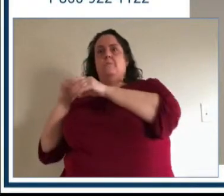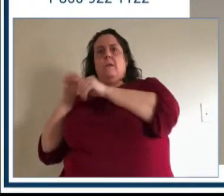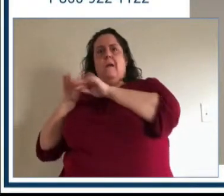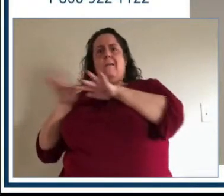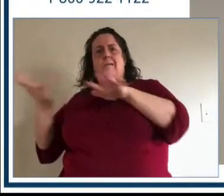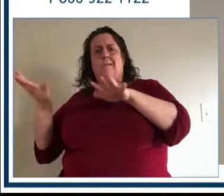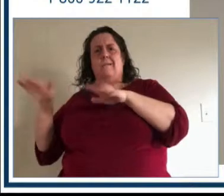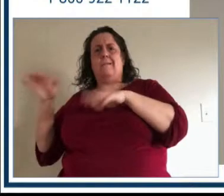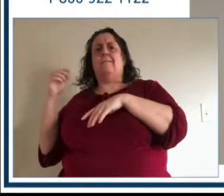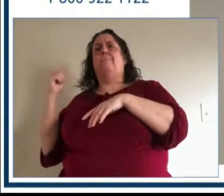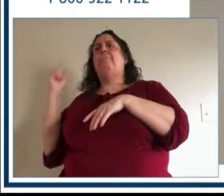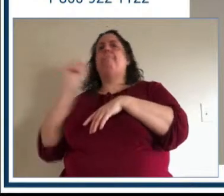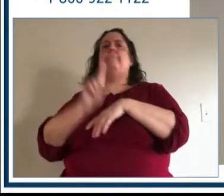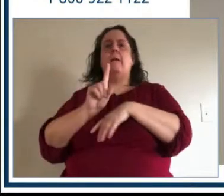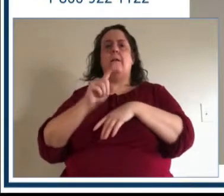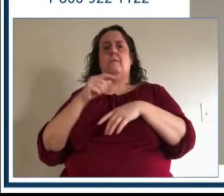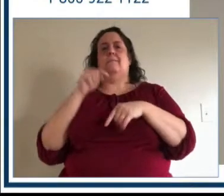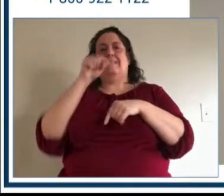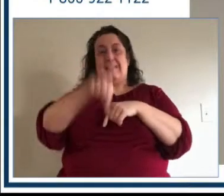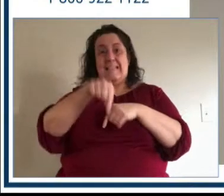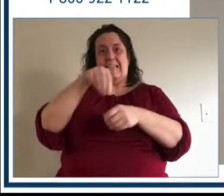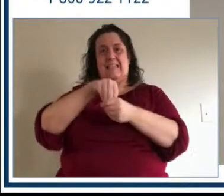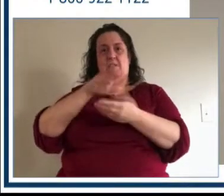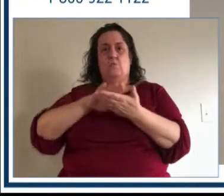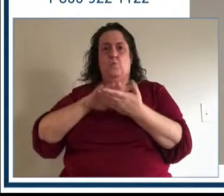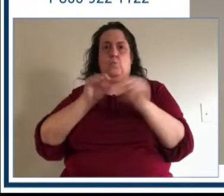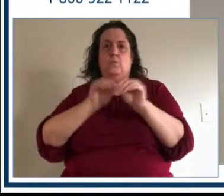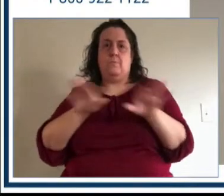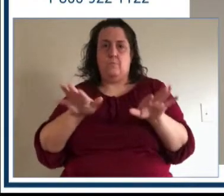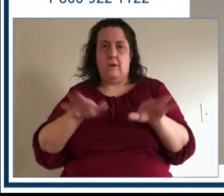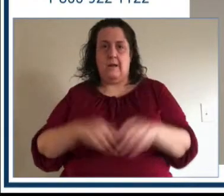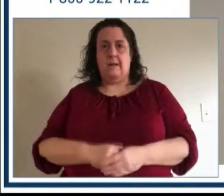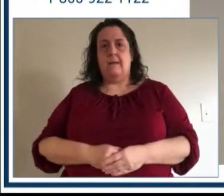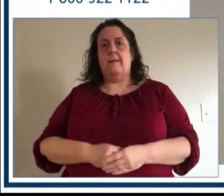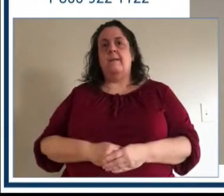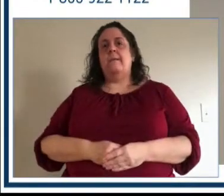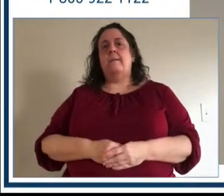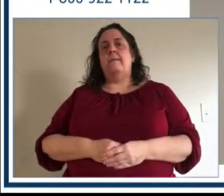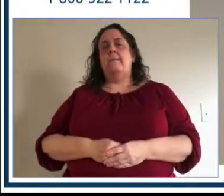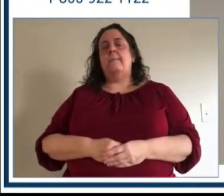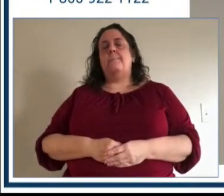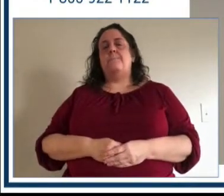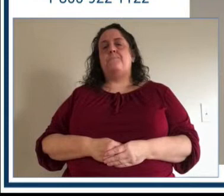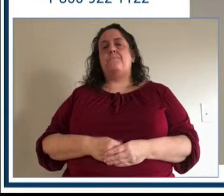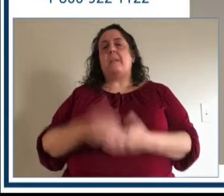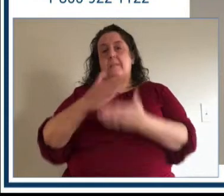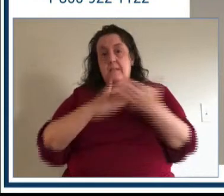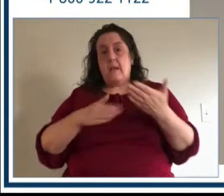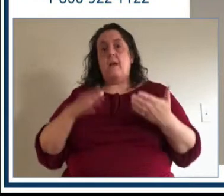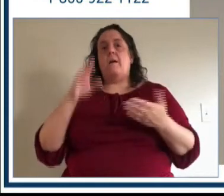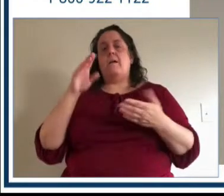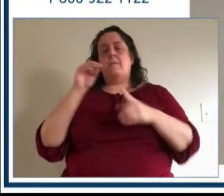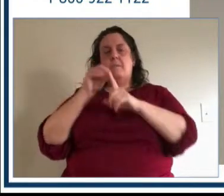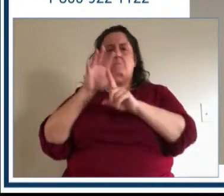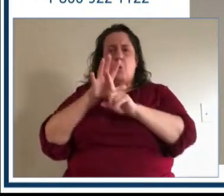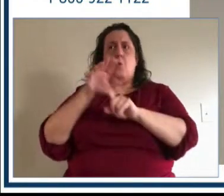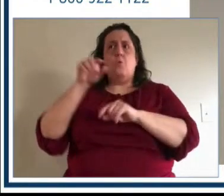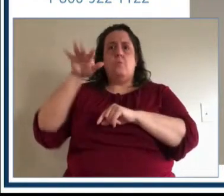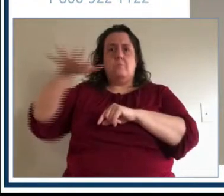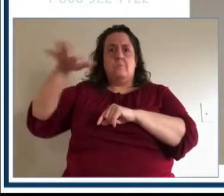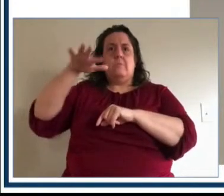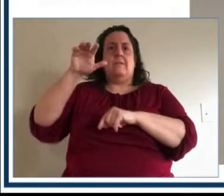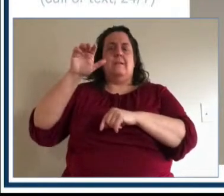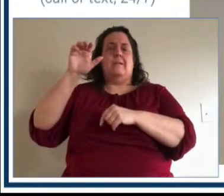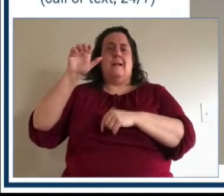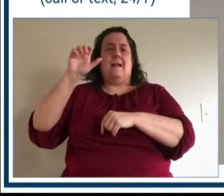school down? So far, even though there have been some exposures involving schools in the Antigonish area, there have not been